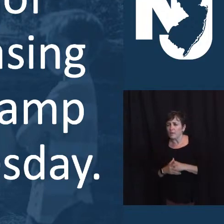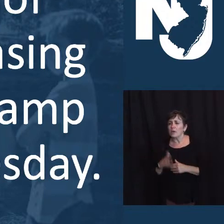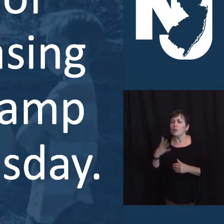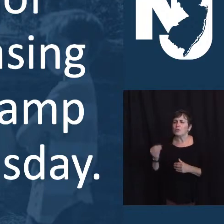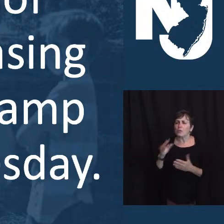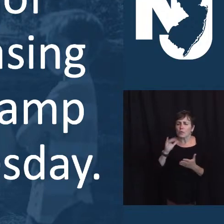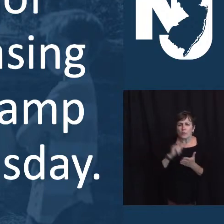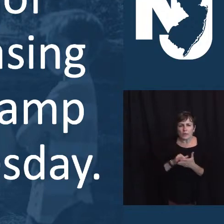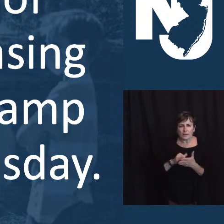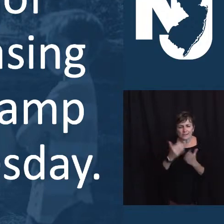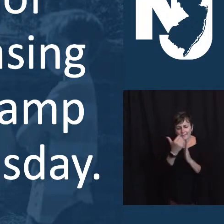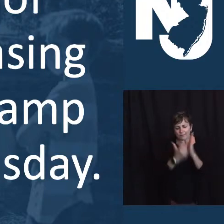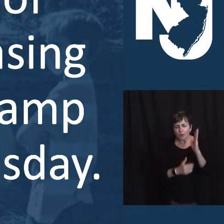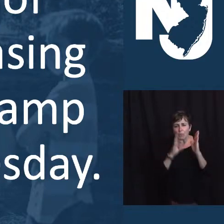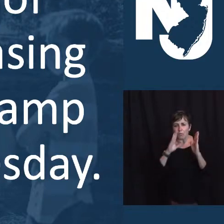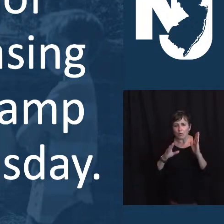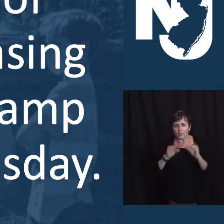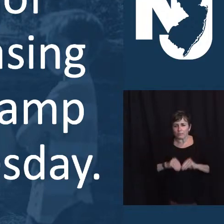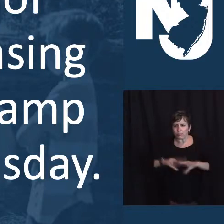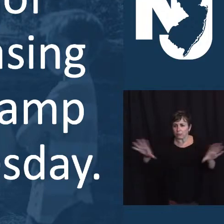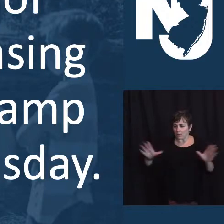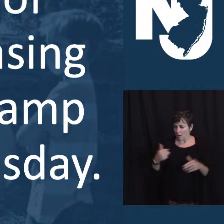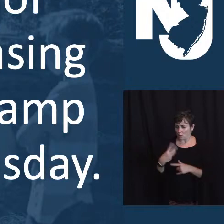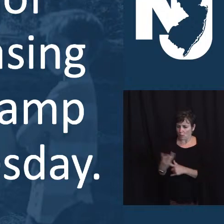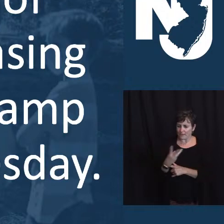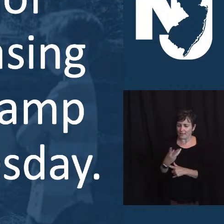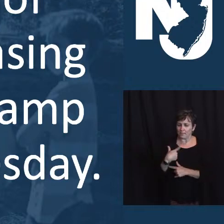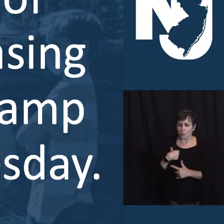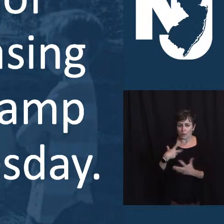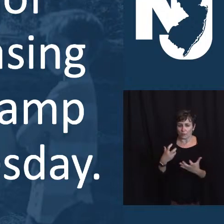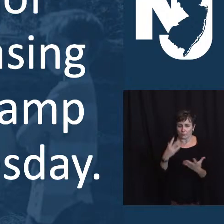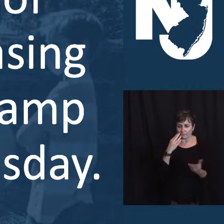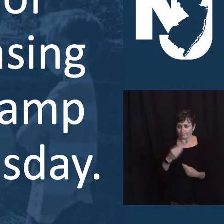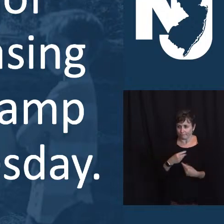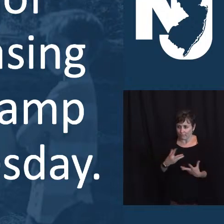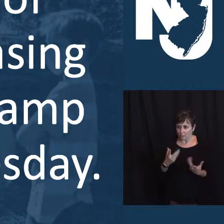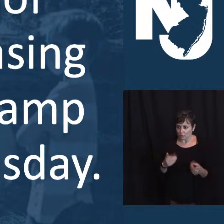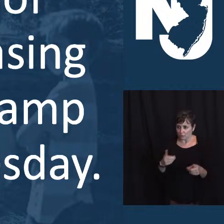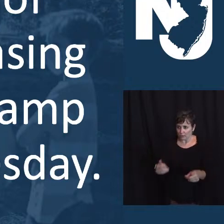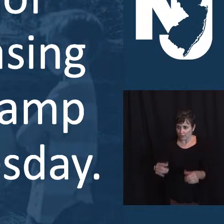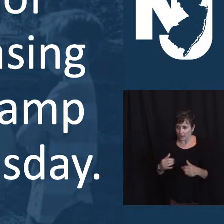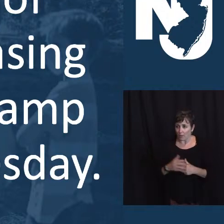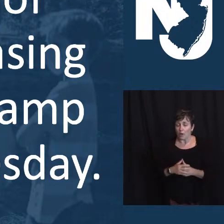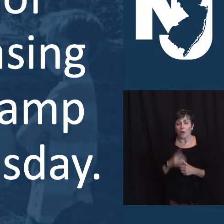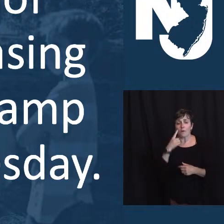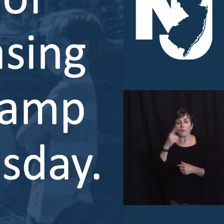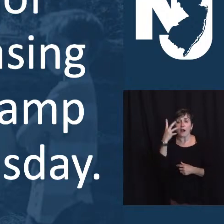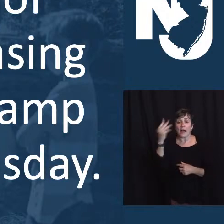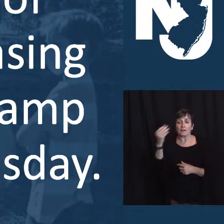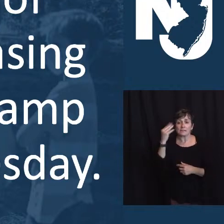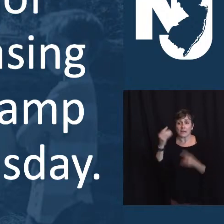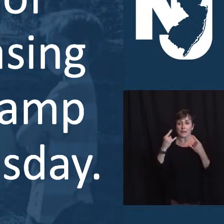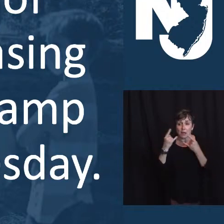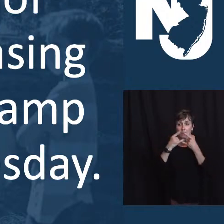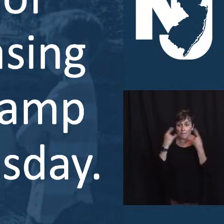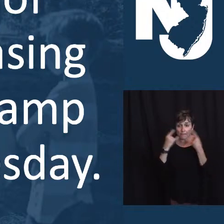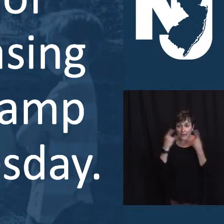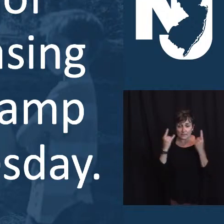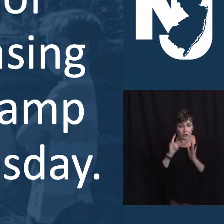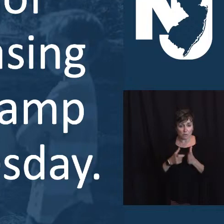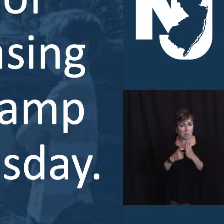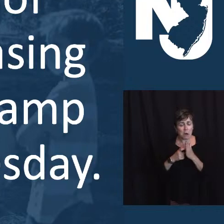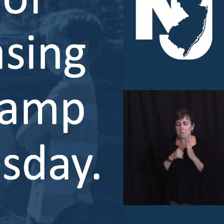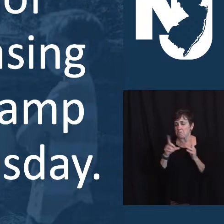on Wednesday, but we wanted to be up front in stating that under this guidance, masking while outdoors will not be required for either campers